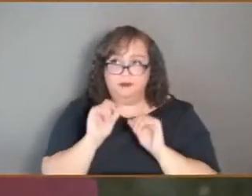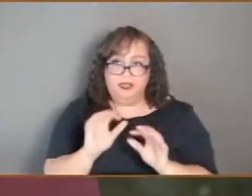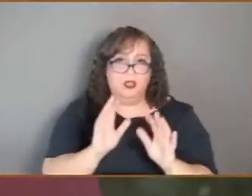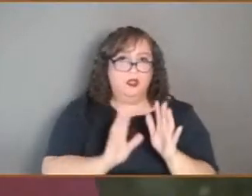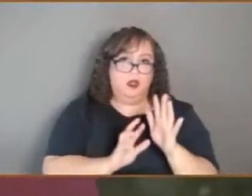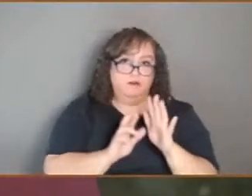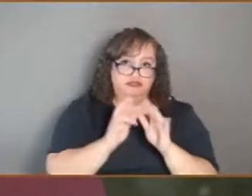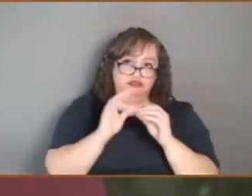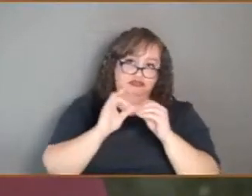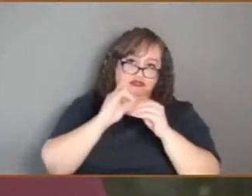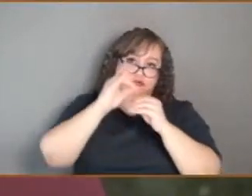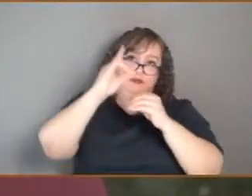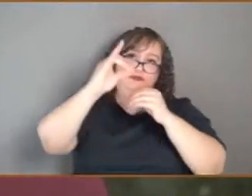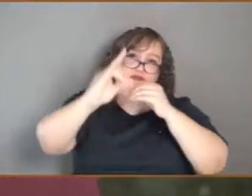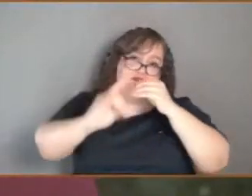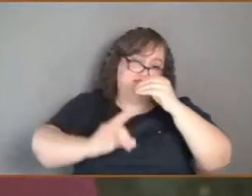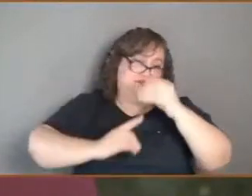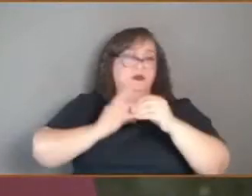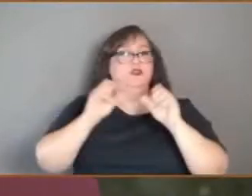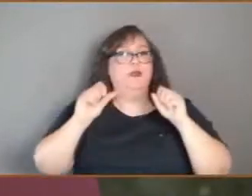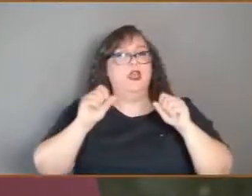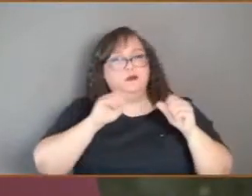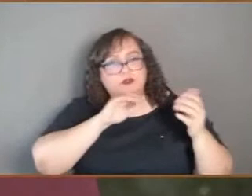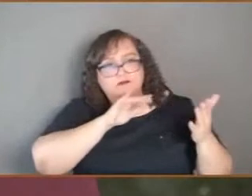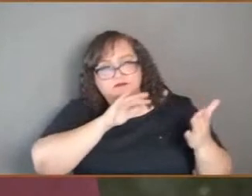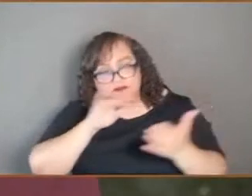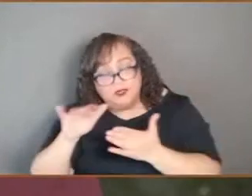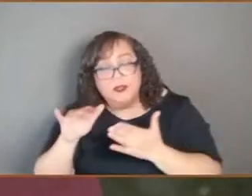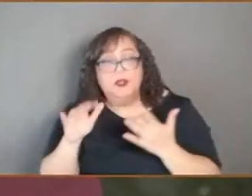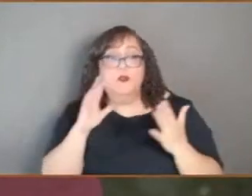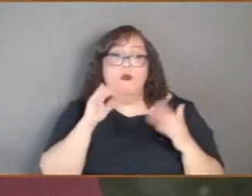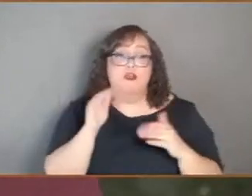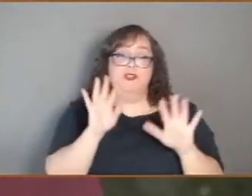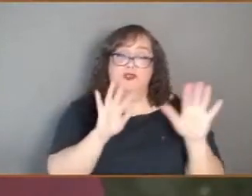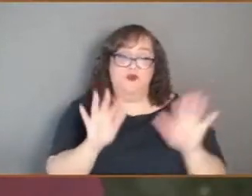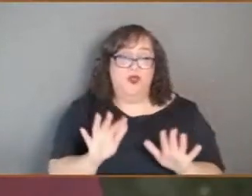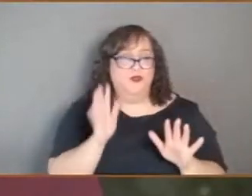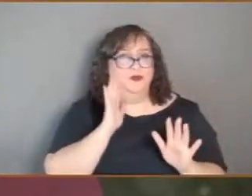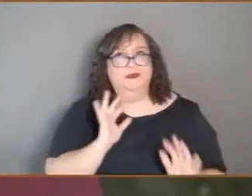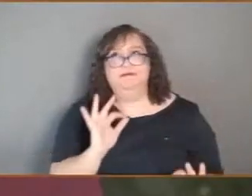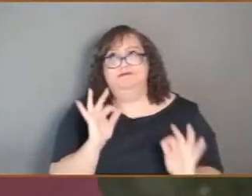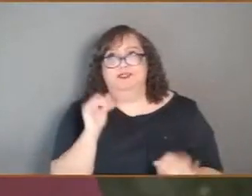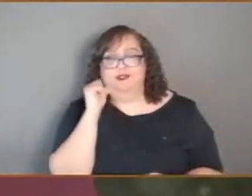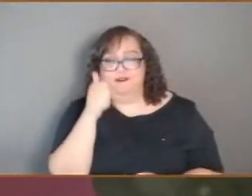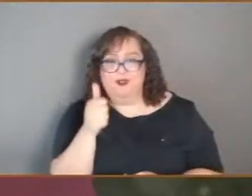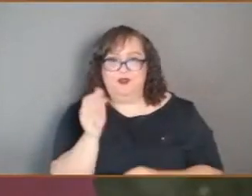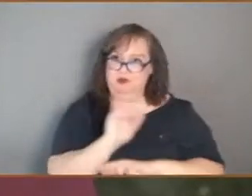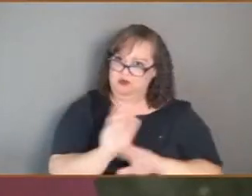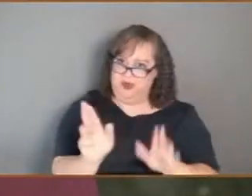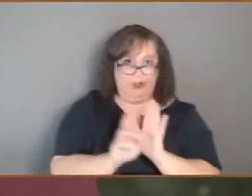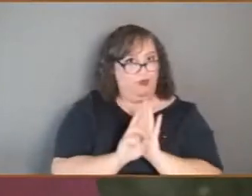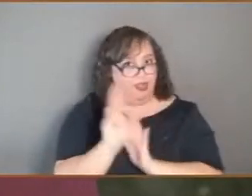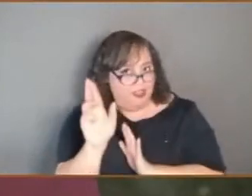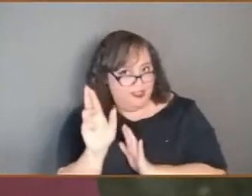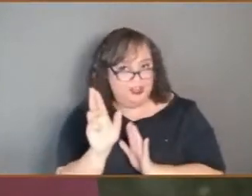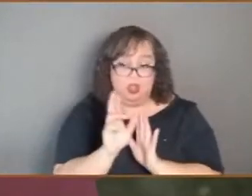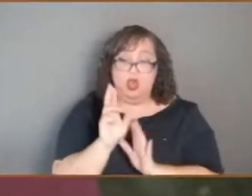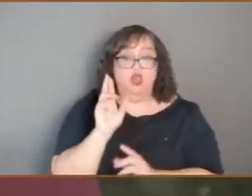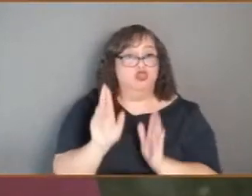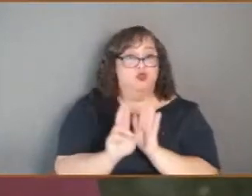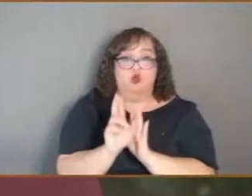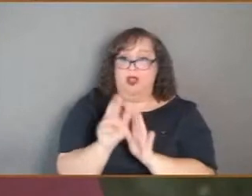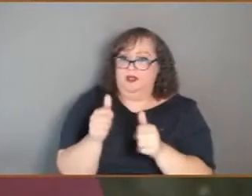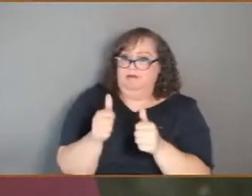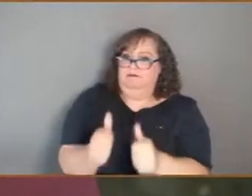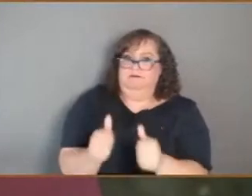these Trojans. So hopefully the weather is super awesome tomorrow. We're ready to see it go. The rocket's doing great. The spacecraft, it's